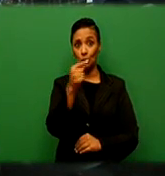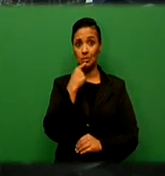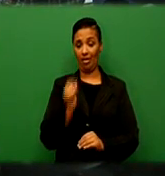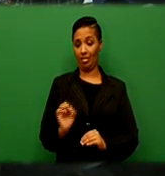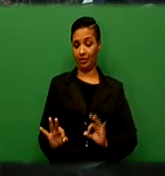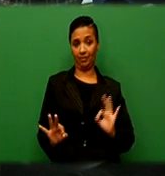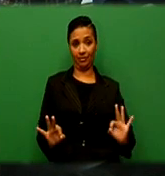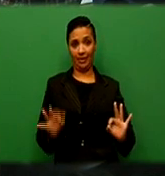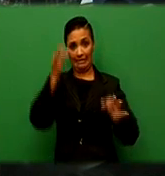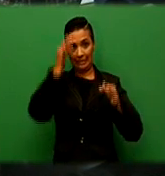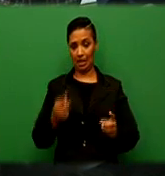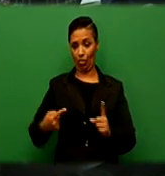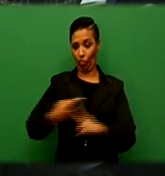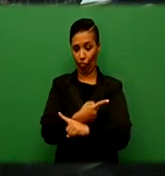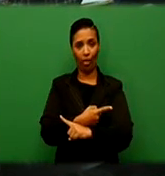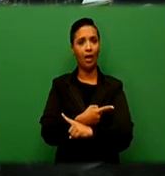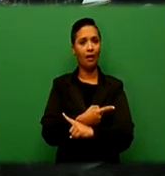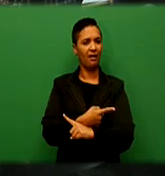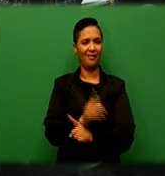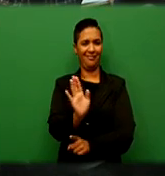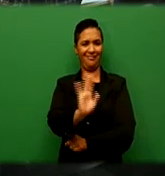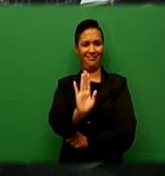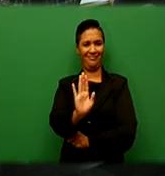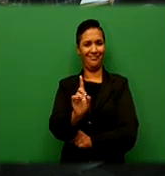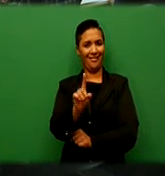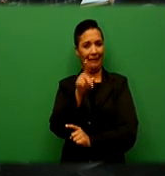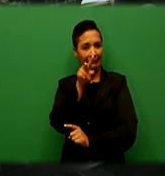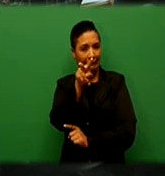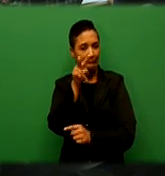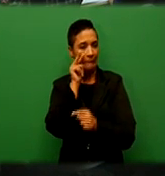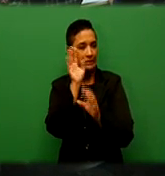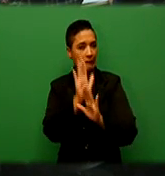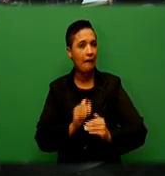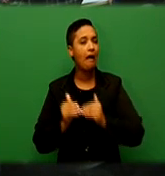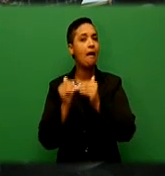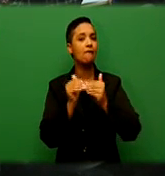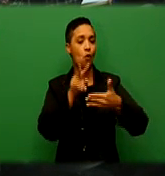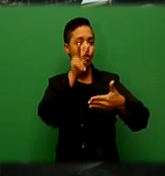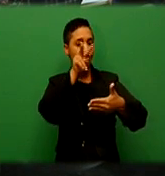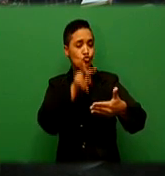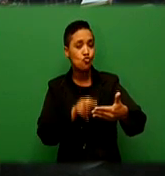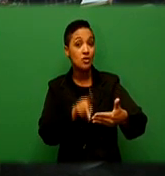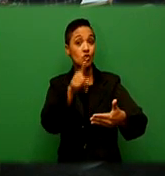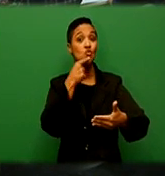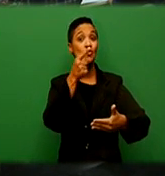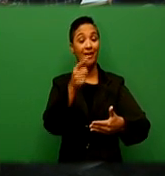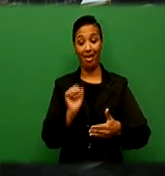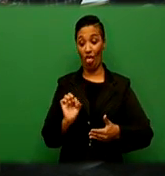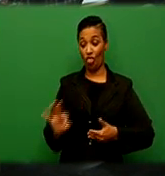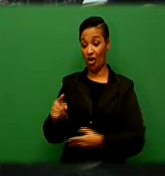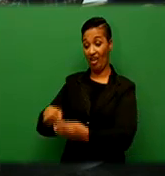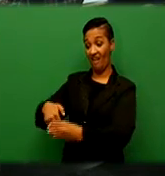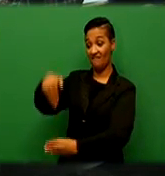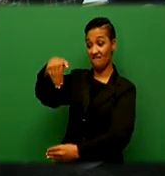decision, there is no split decision. Read the statement. We didn't say 3 voted. We